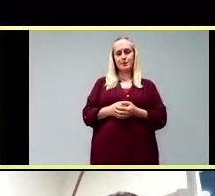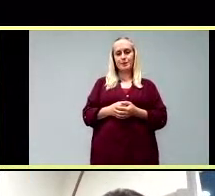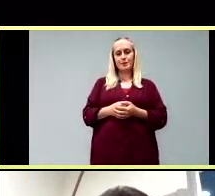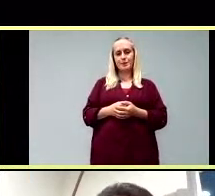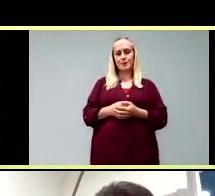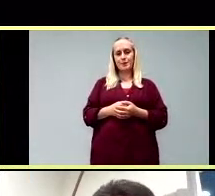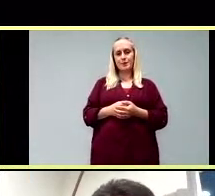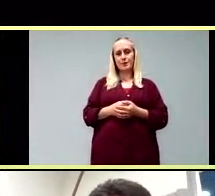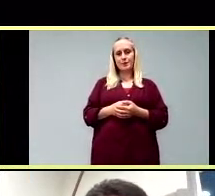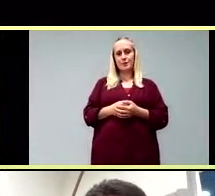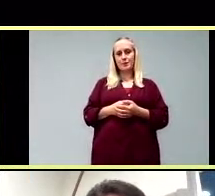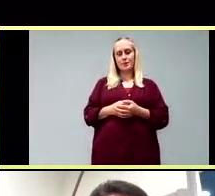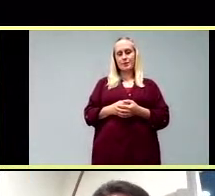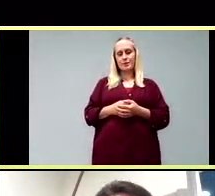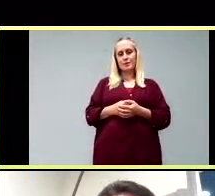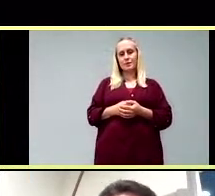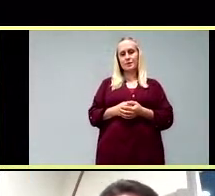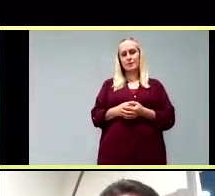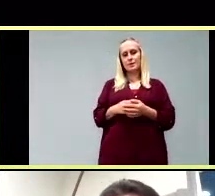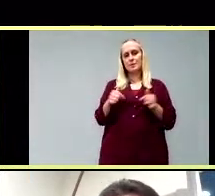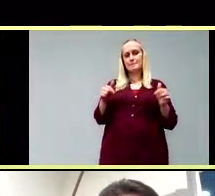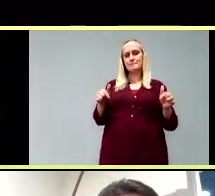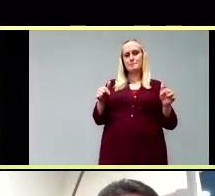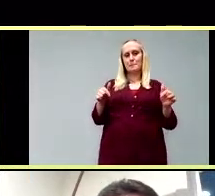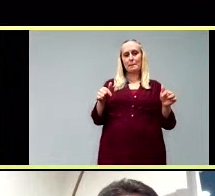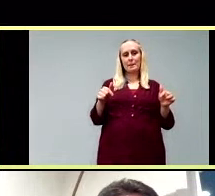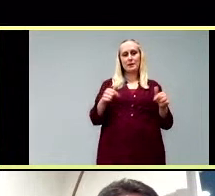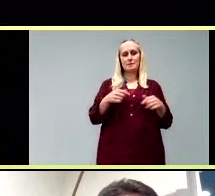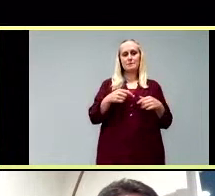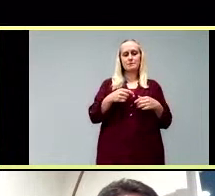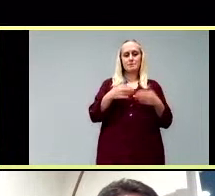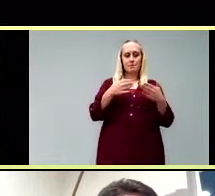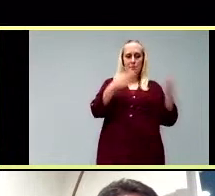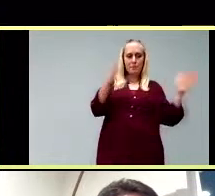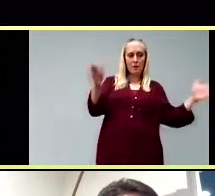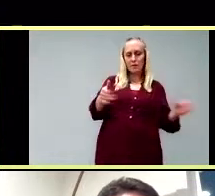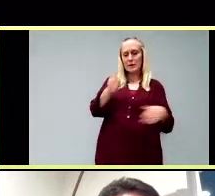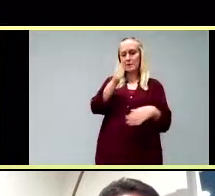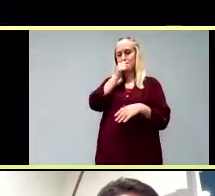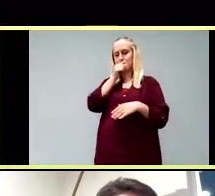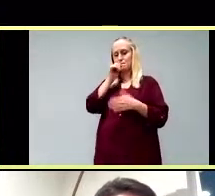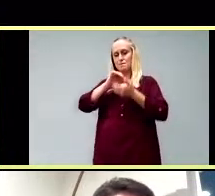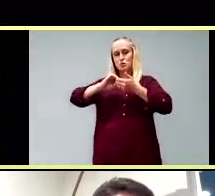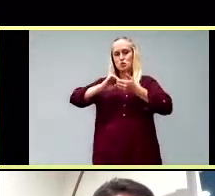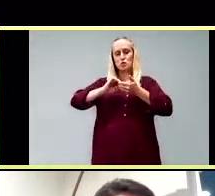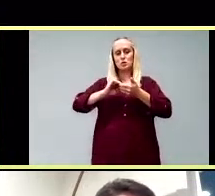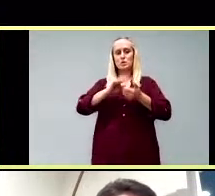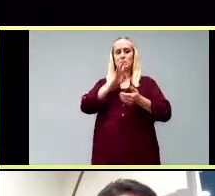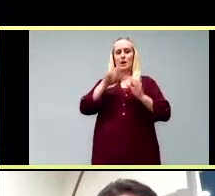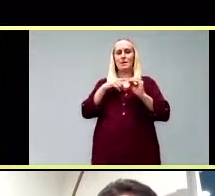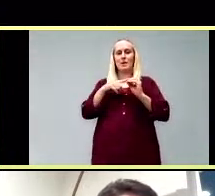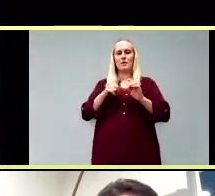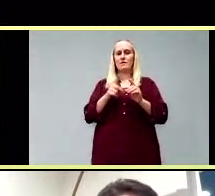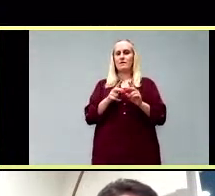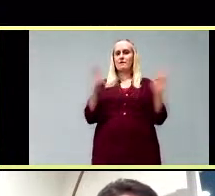know, this public-private partnership, we always talk about how unique that is,